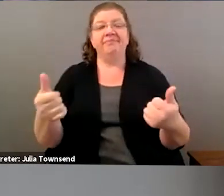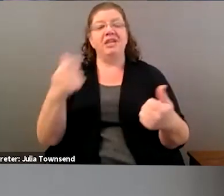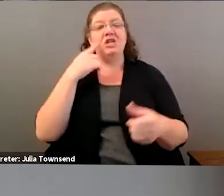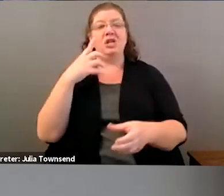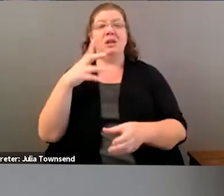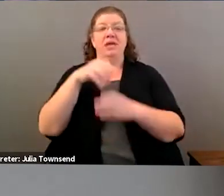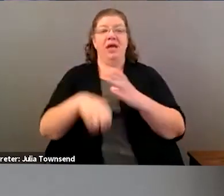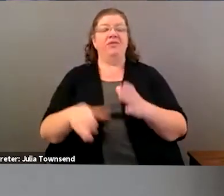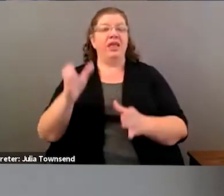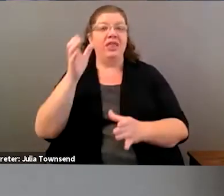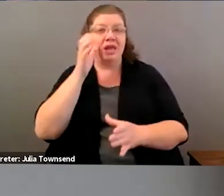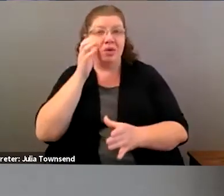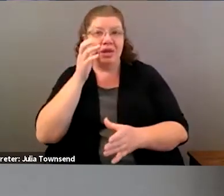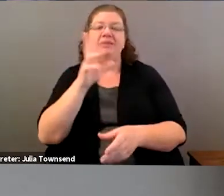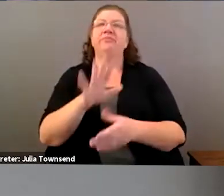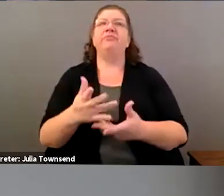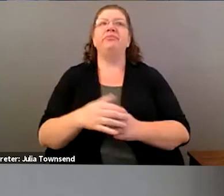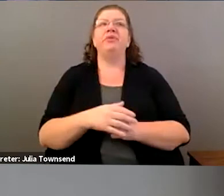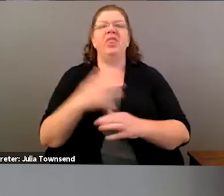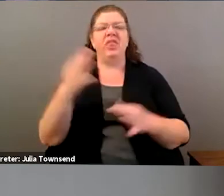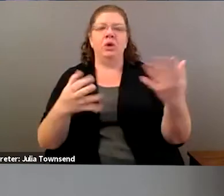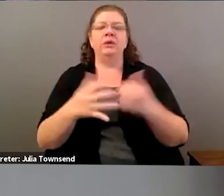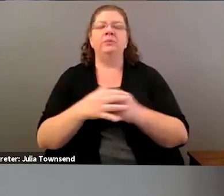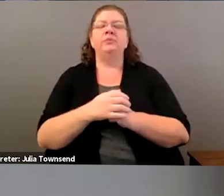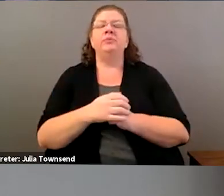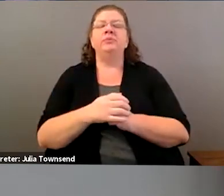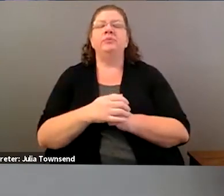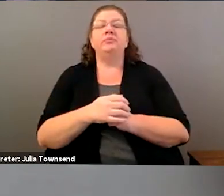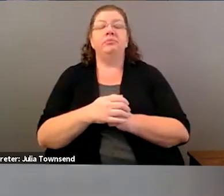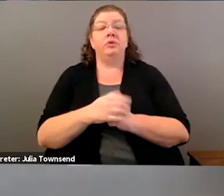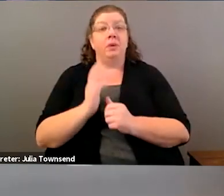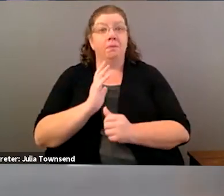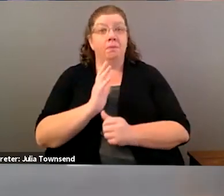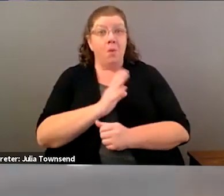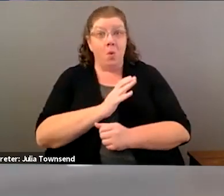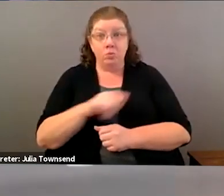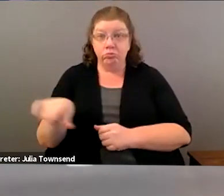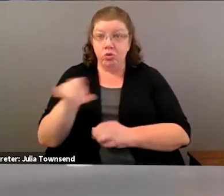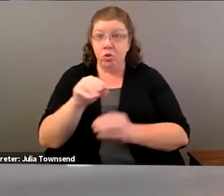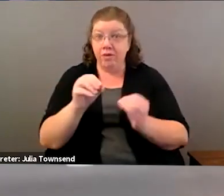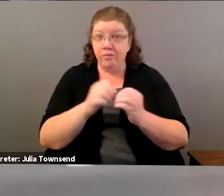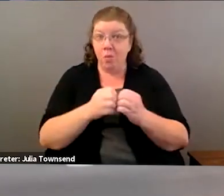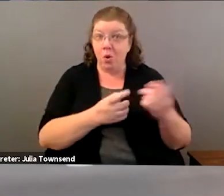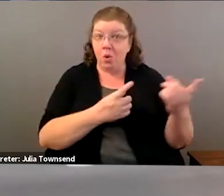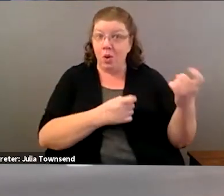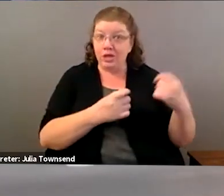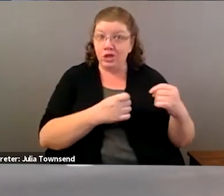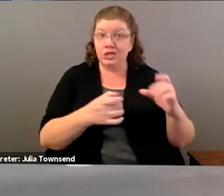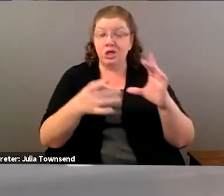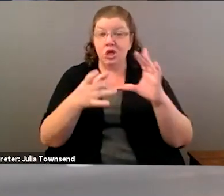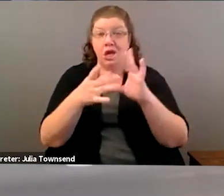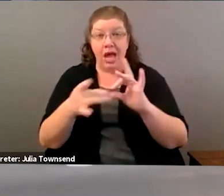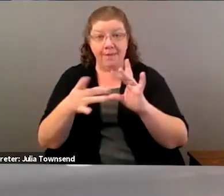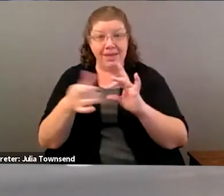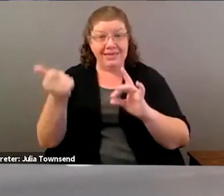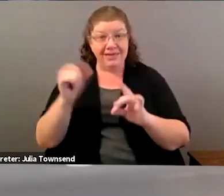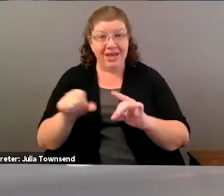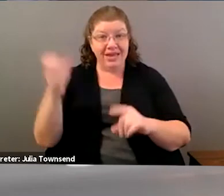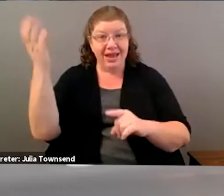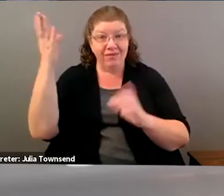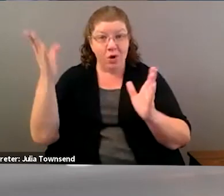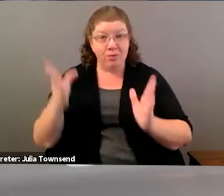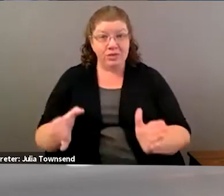for sure. So board members, do you have any further questions or comments of any of our presenters?